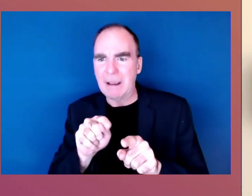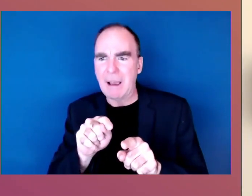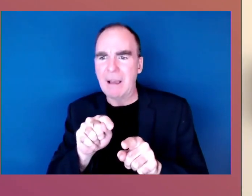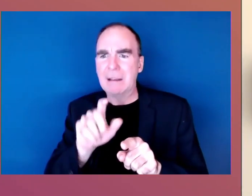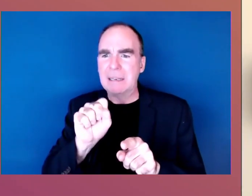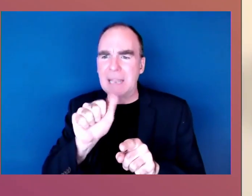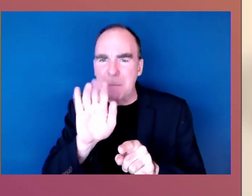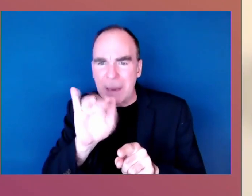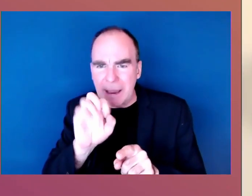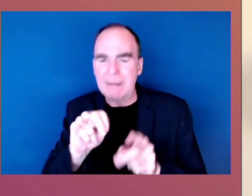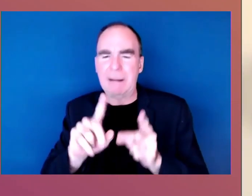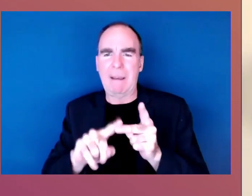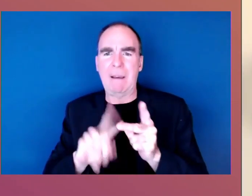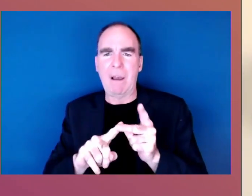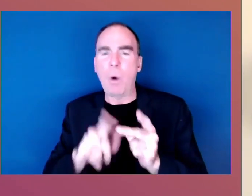downloading.